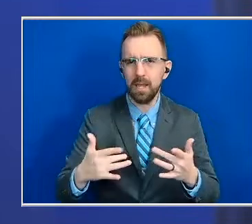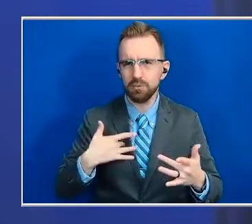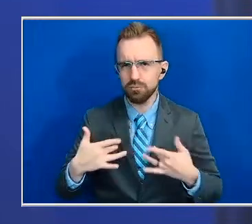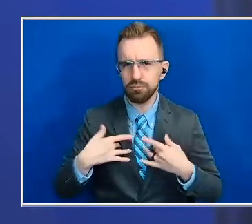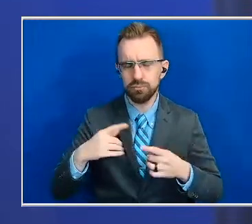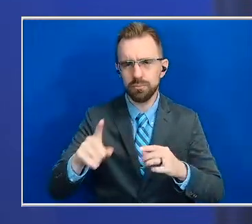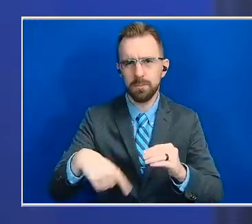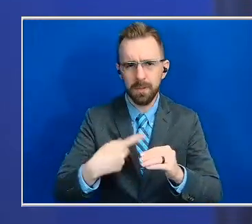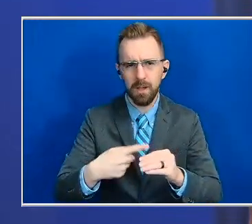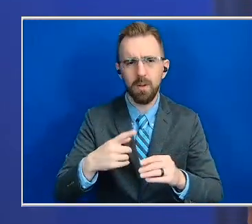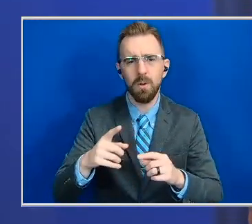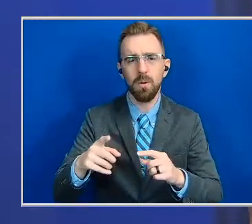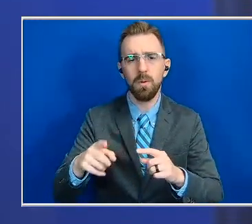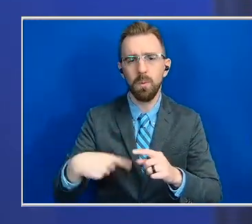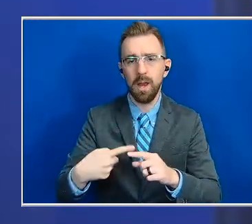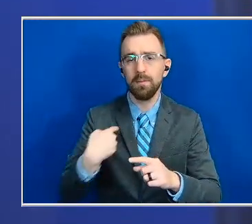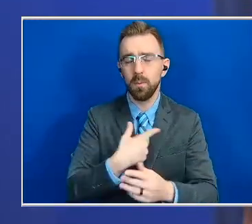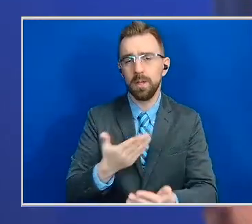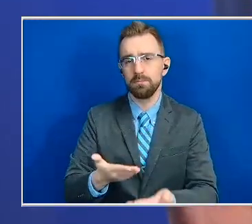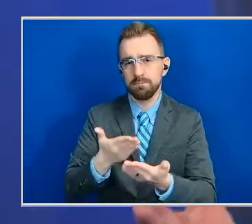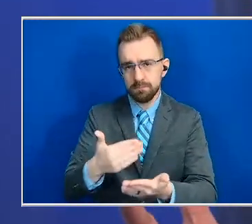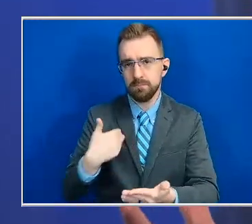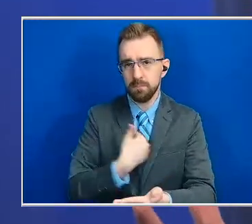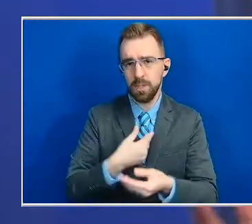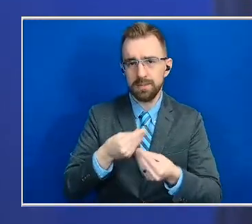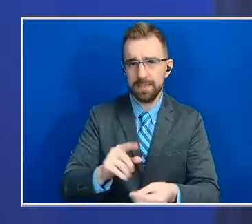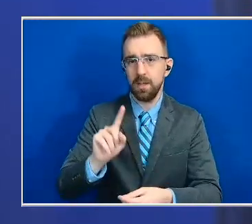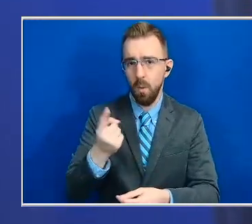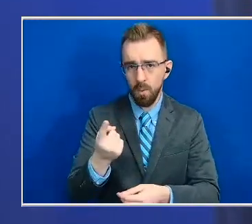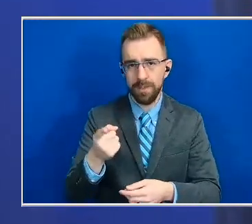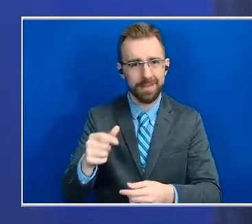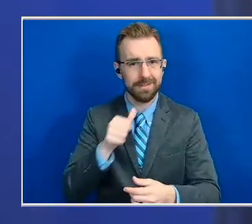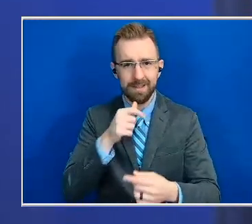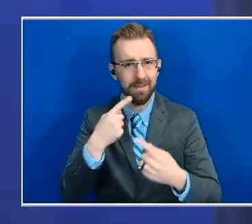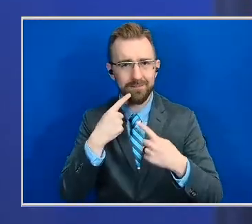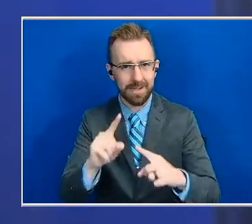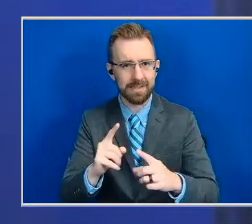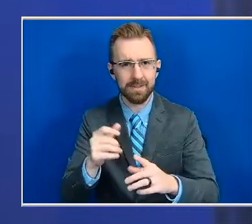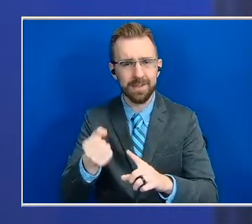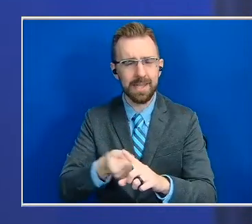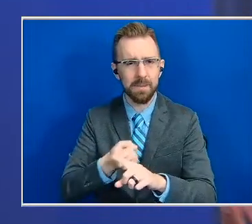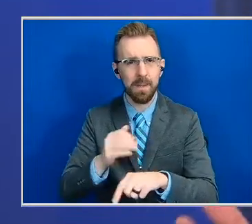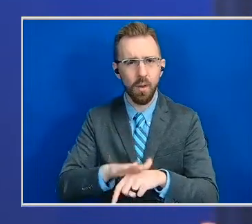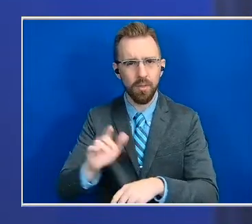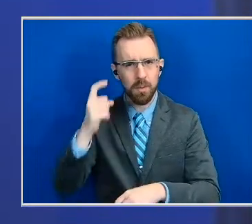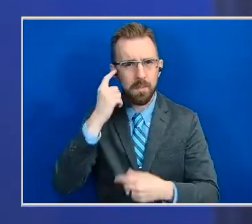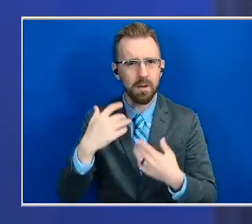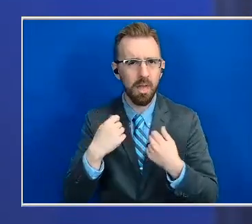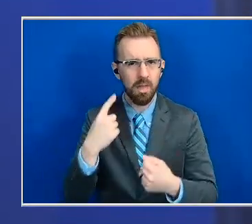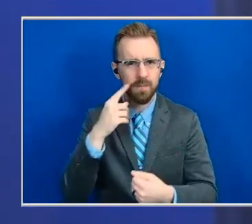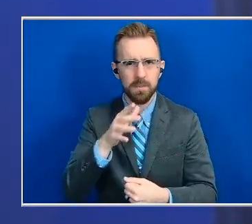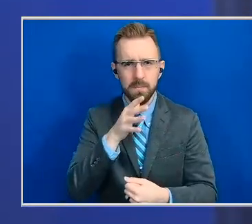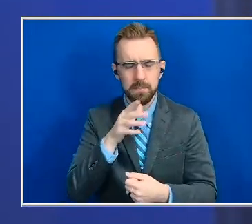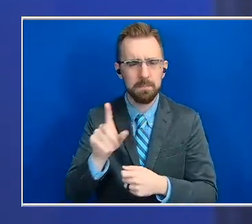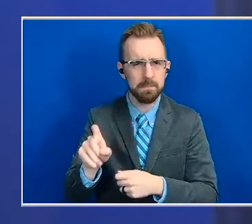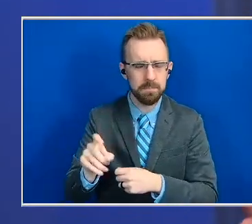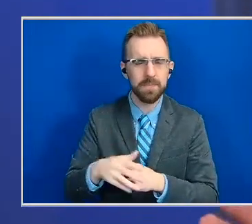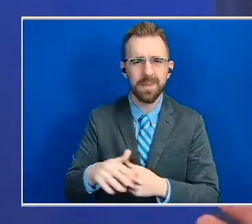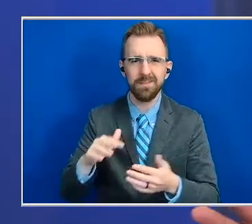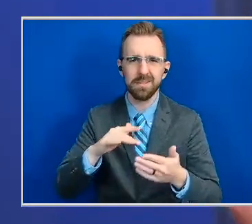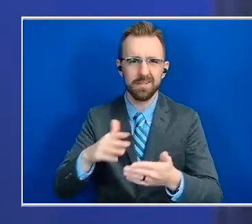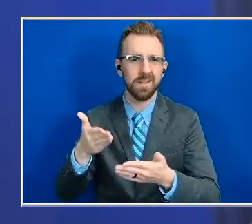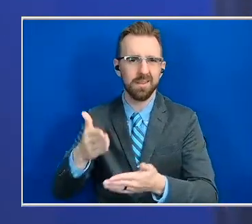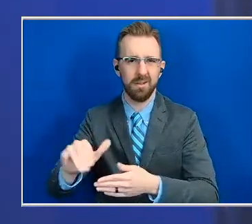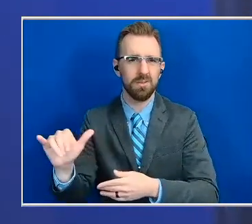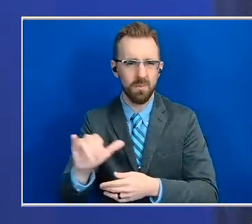we recommend exclusive breastfeeding, and if it doesn't go well, what's the impact on mental health for the mom? And there are studies on that too. And in